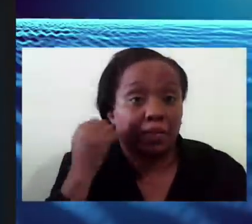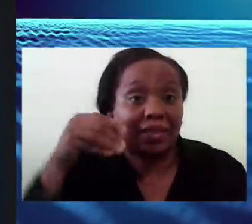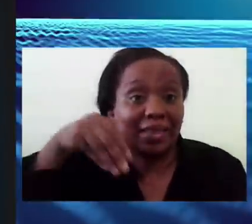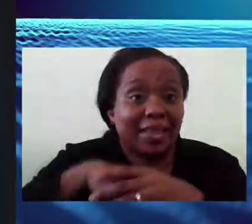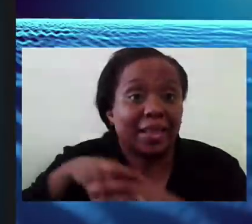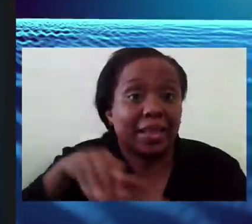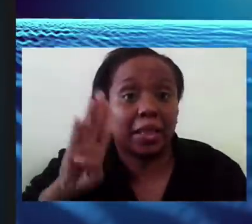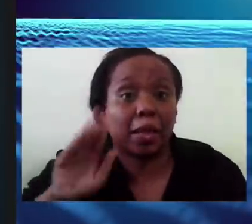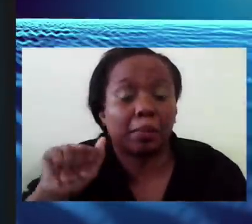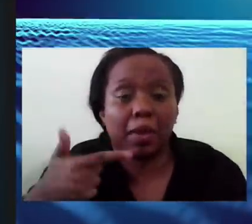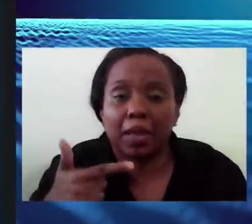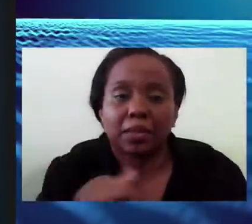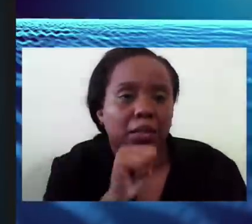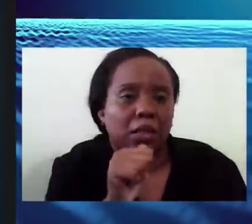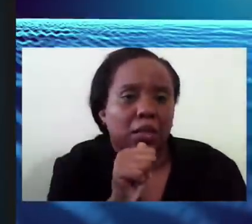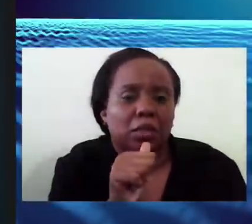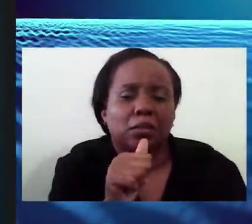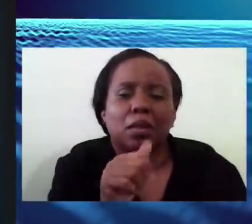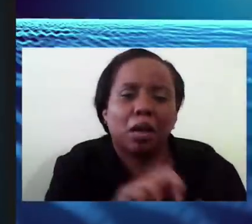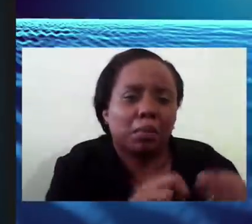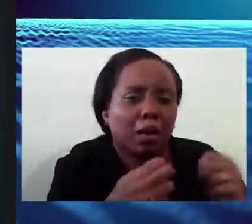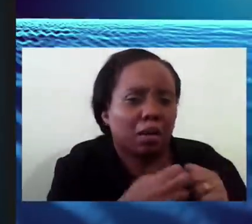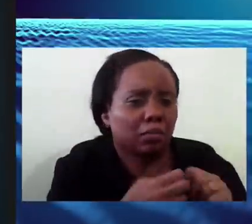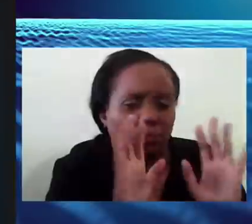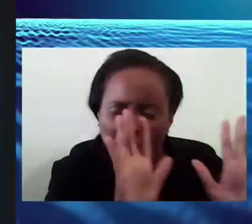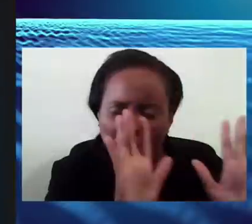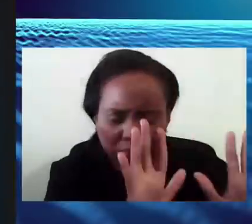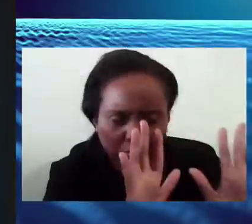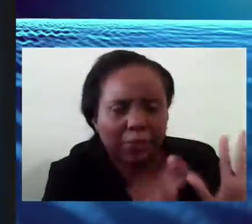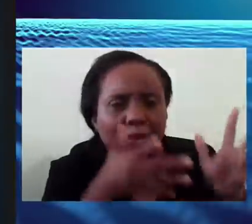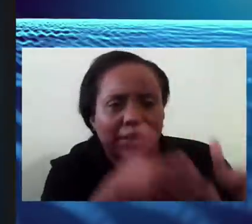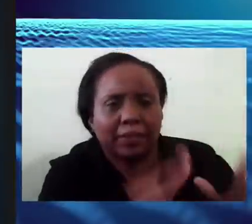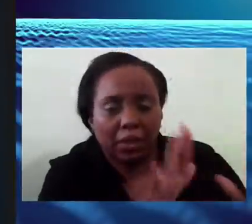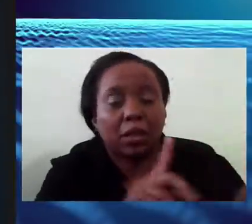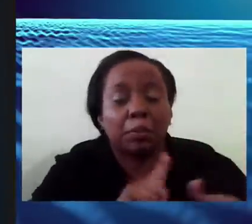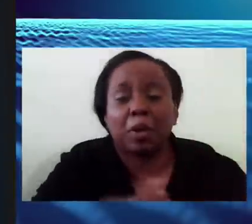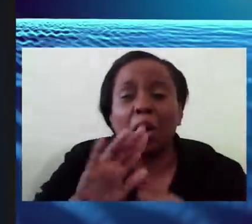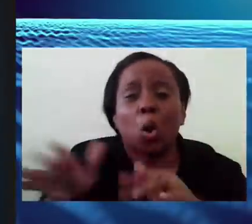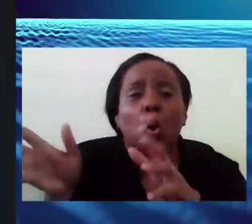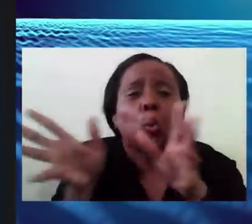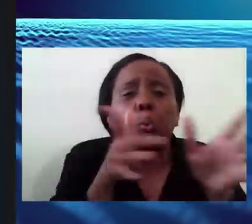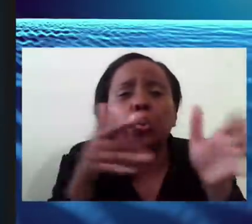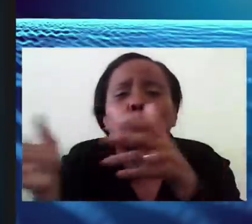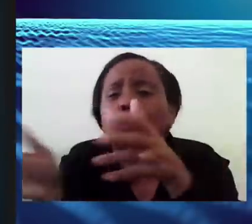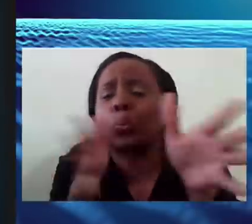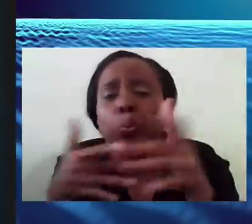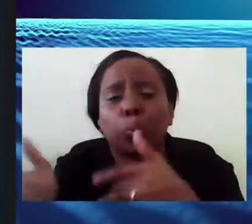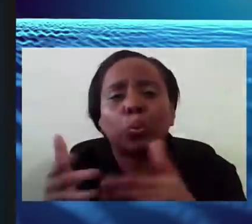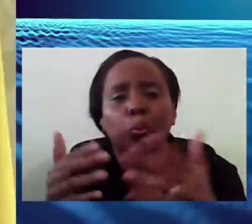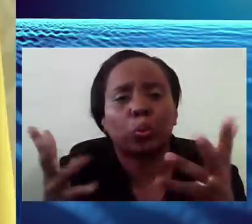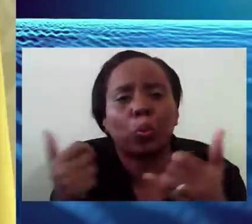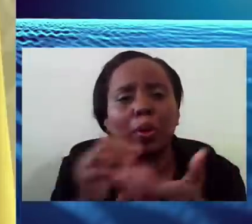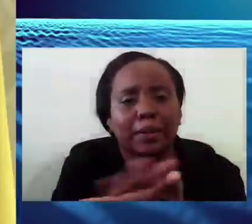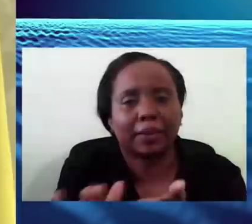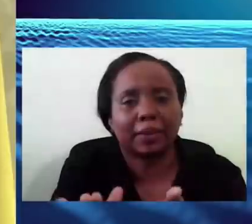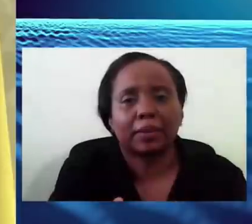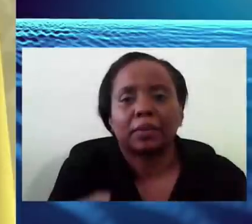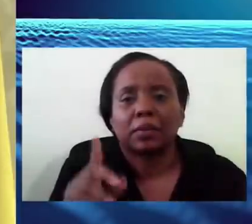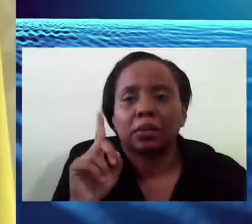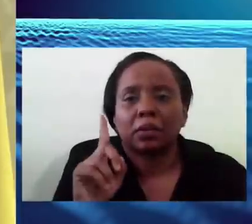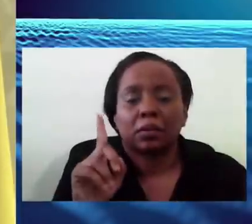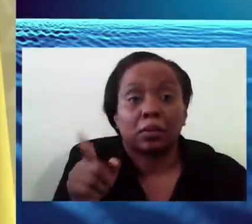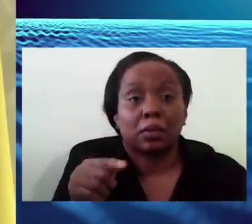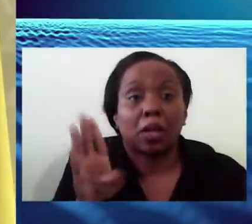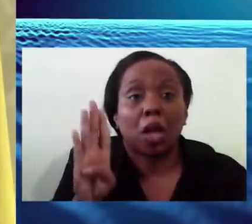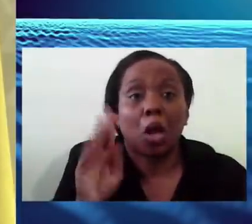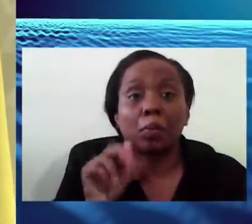is not the priority for us. The priority is to get the loose ash off the road and out of the air. Barry, you had a